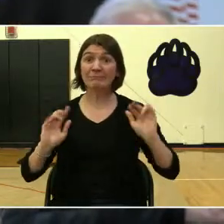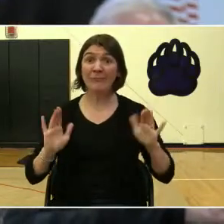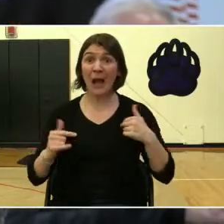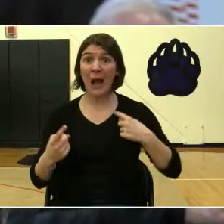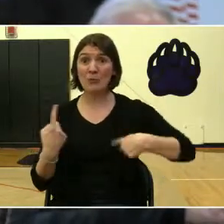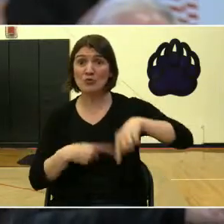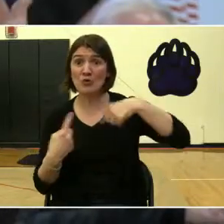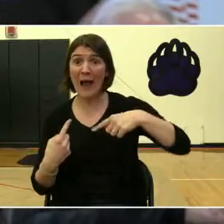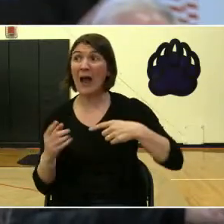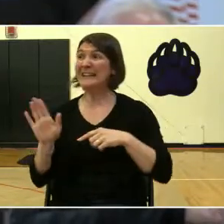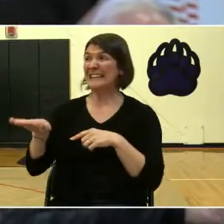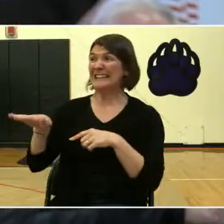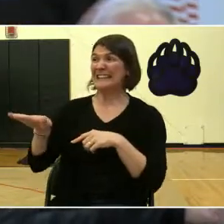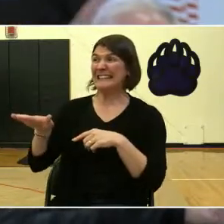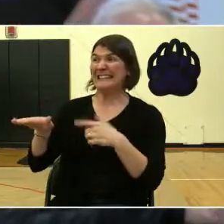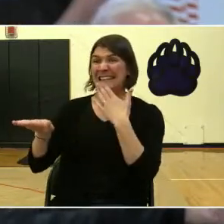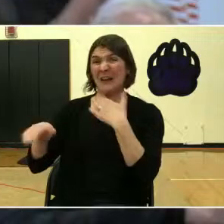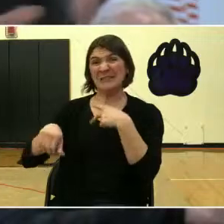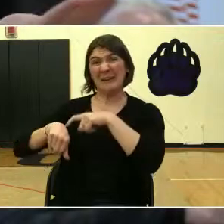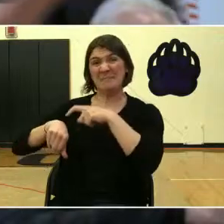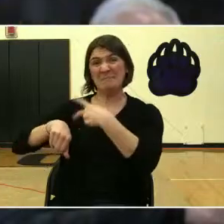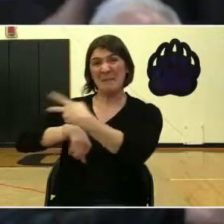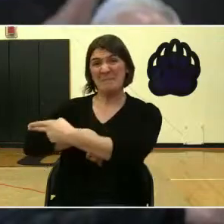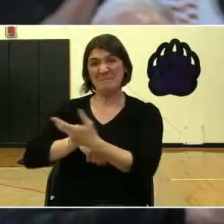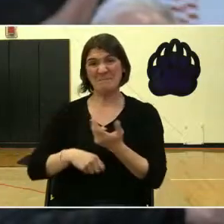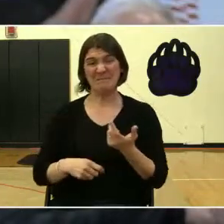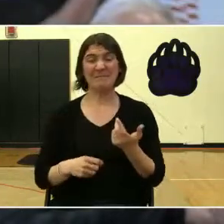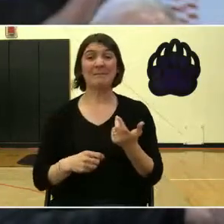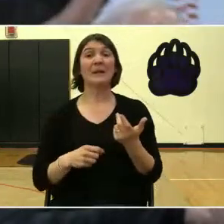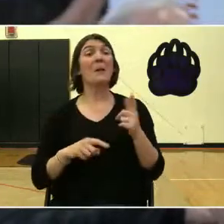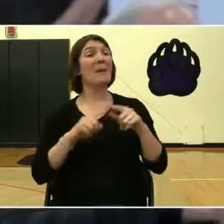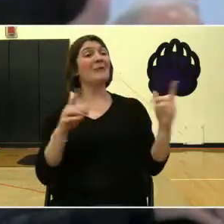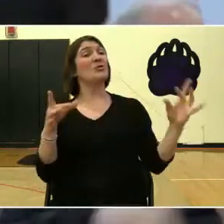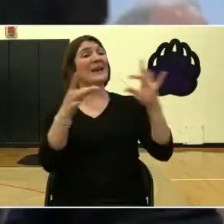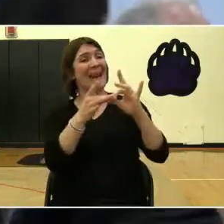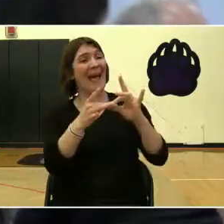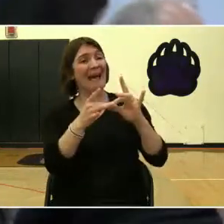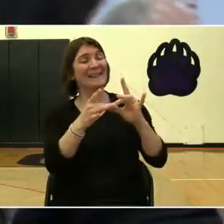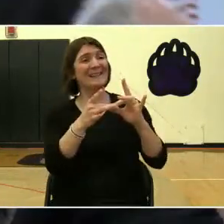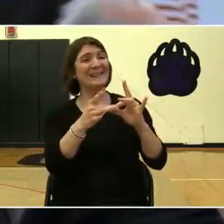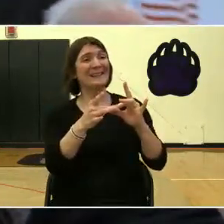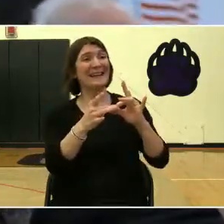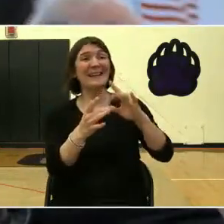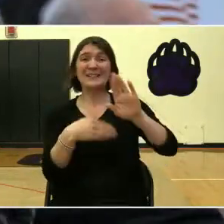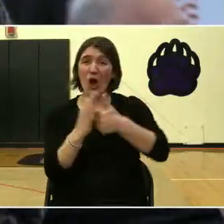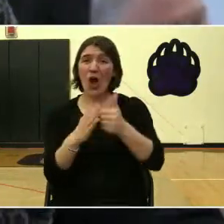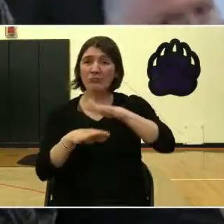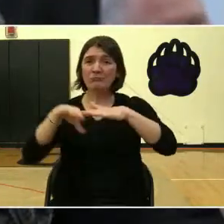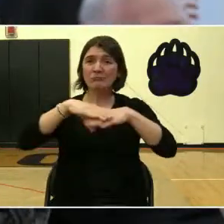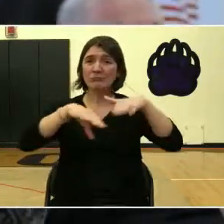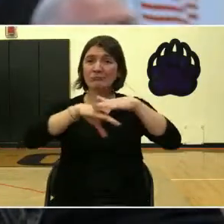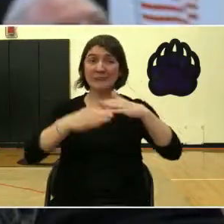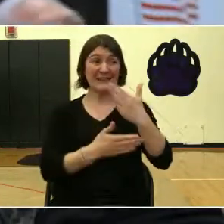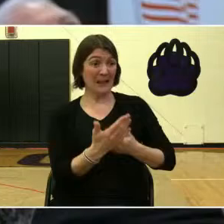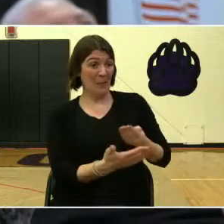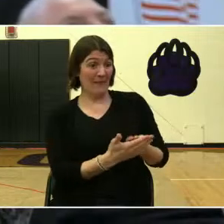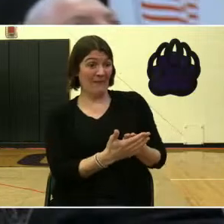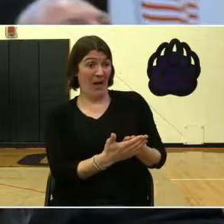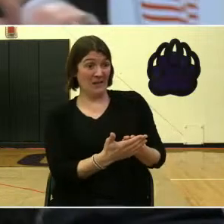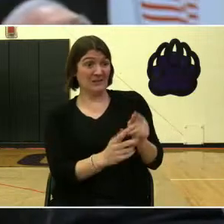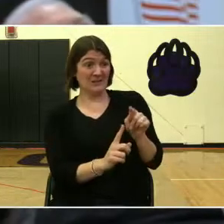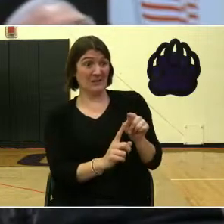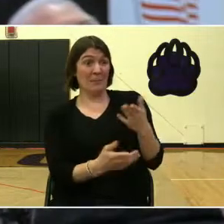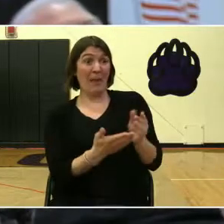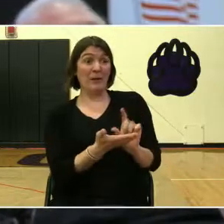a zek to connected to the community so to to connect these things some of these funds that